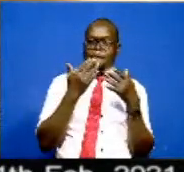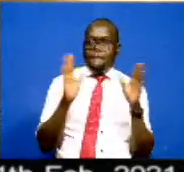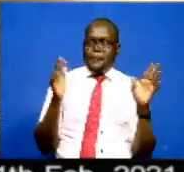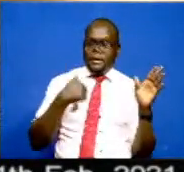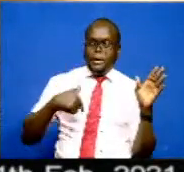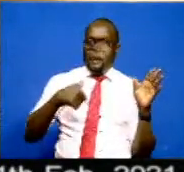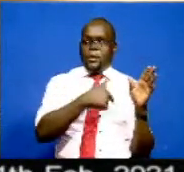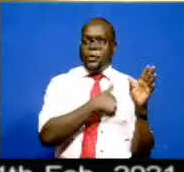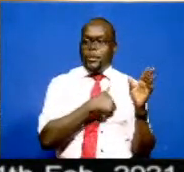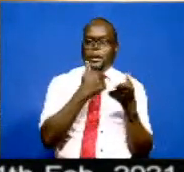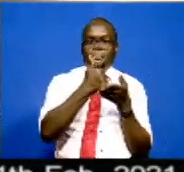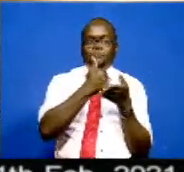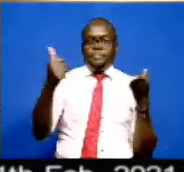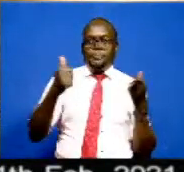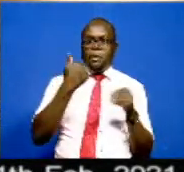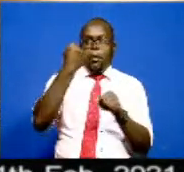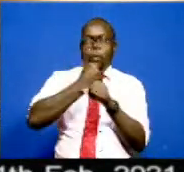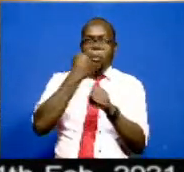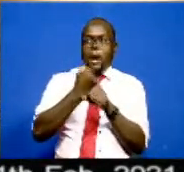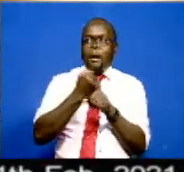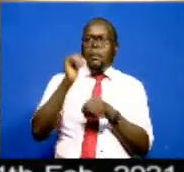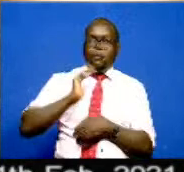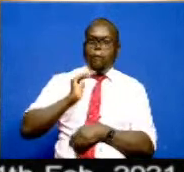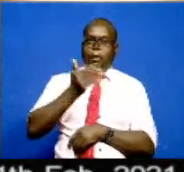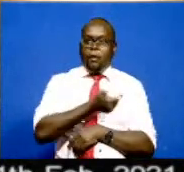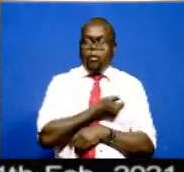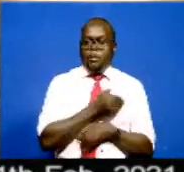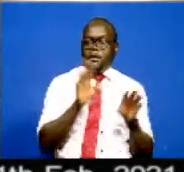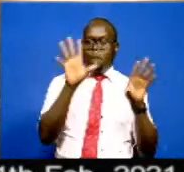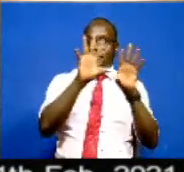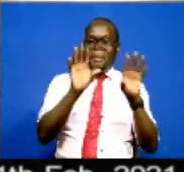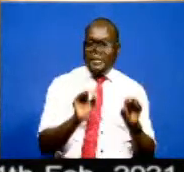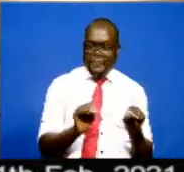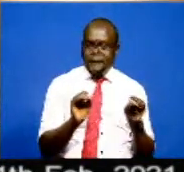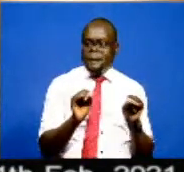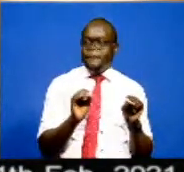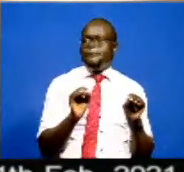had to suspend the operations of the Committee on Budget and Appropriations.